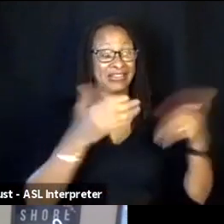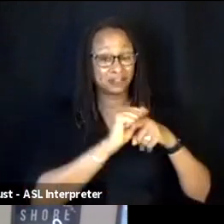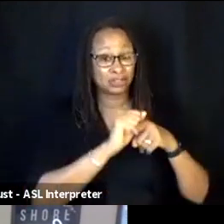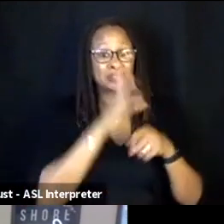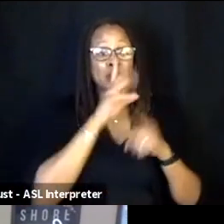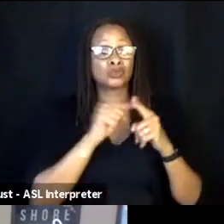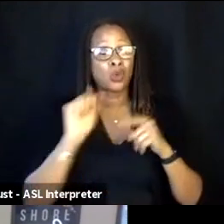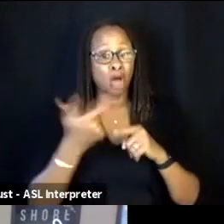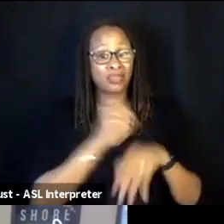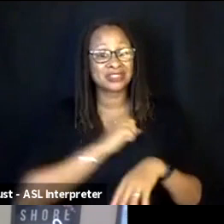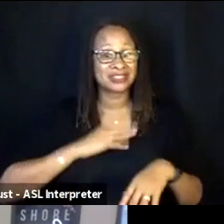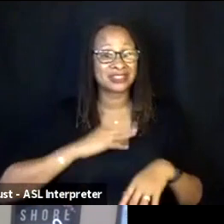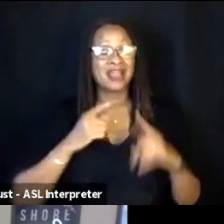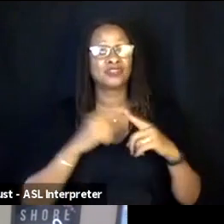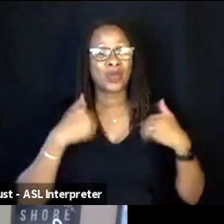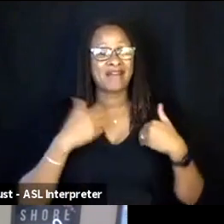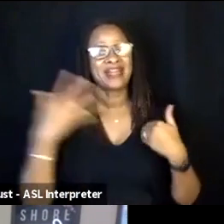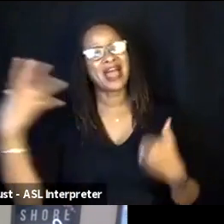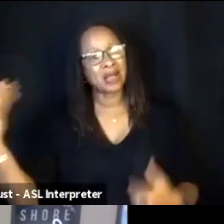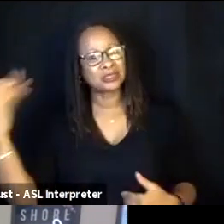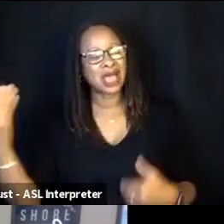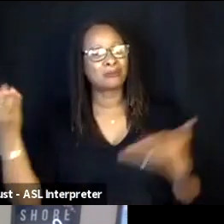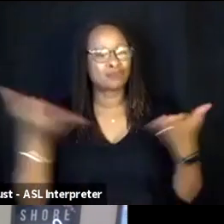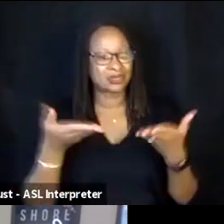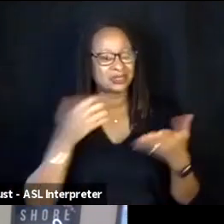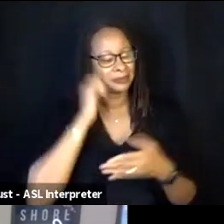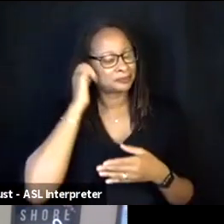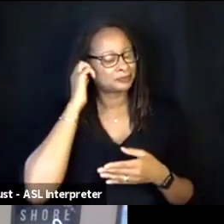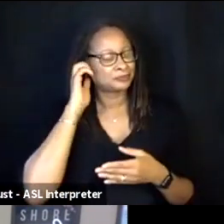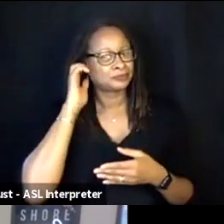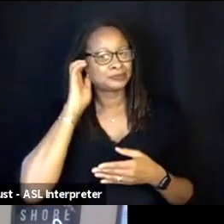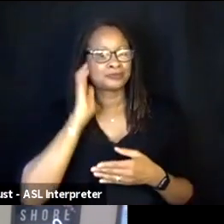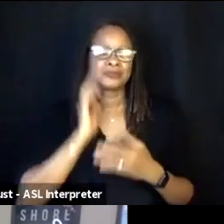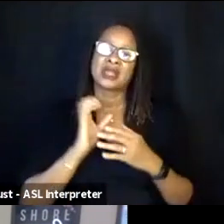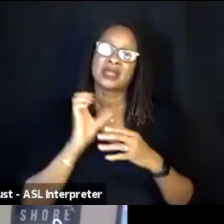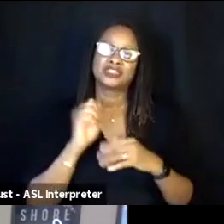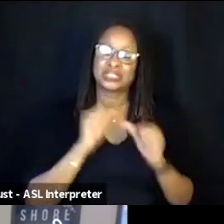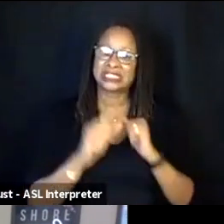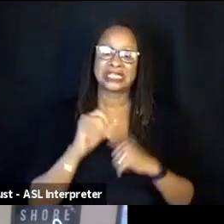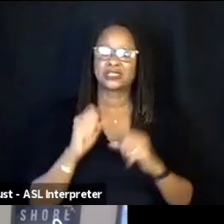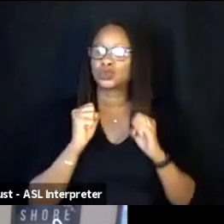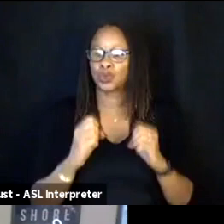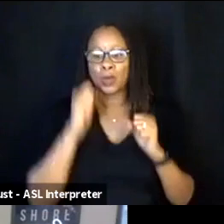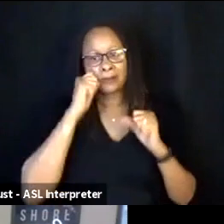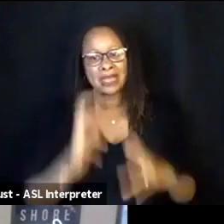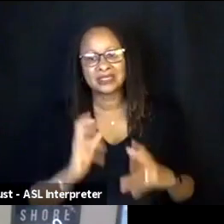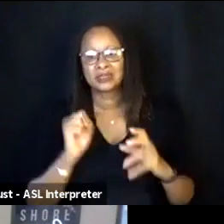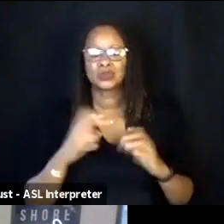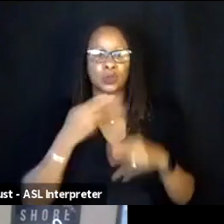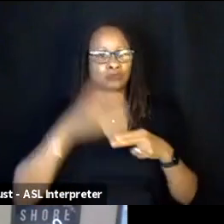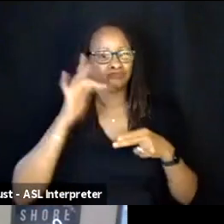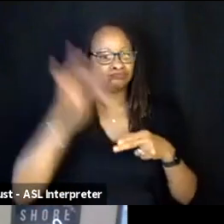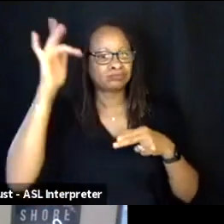staff, to have that outside presence. And she was, you know, so, and she still is so amazing and so reputable to come